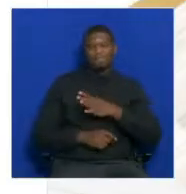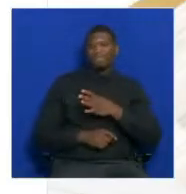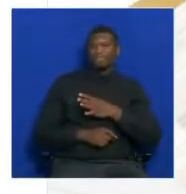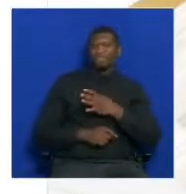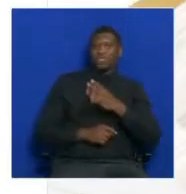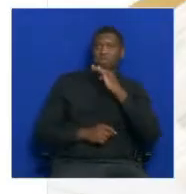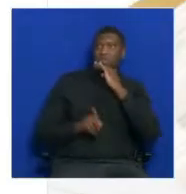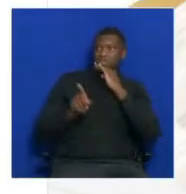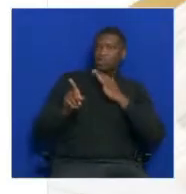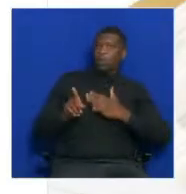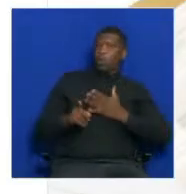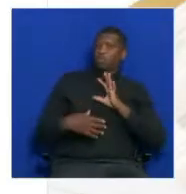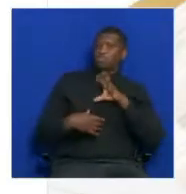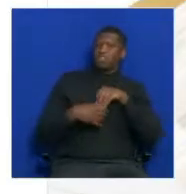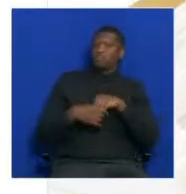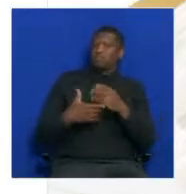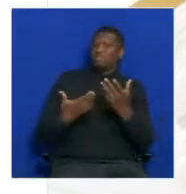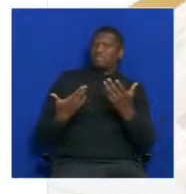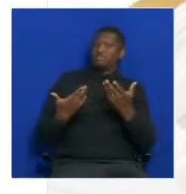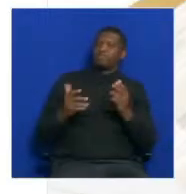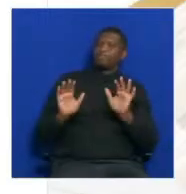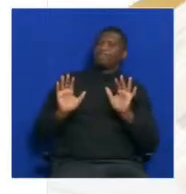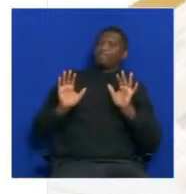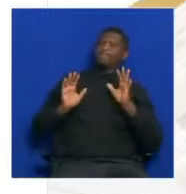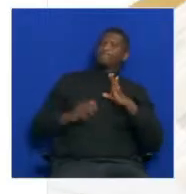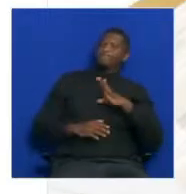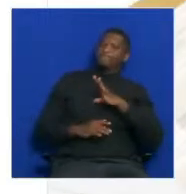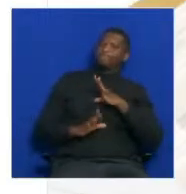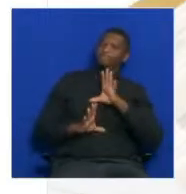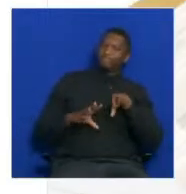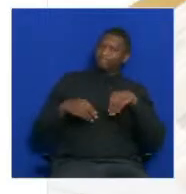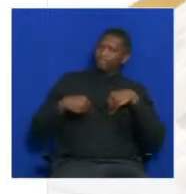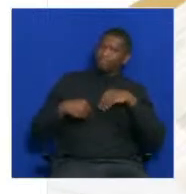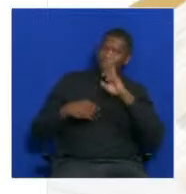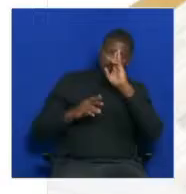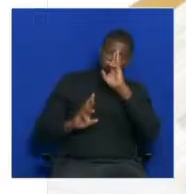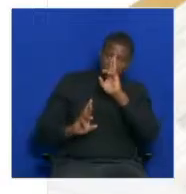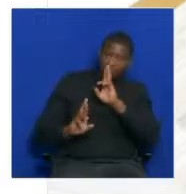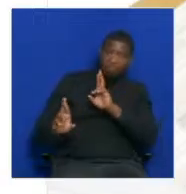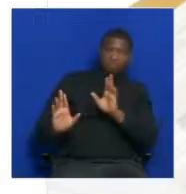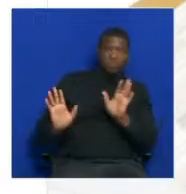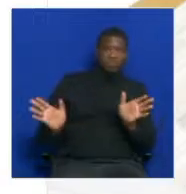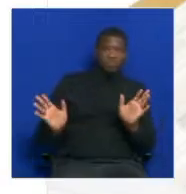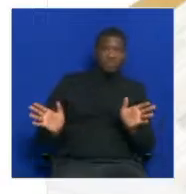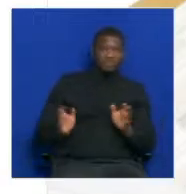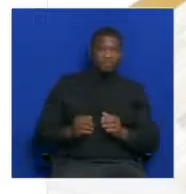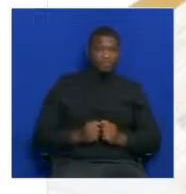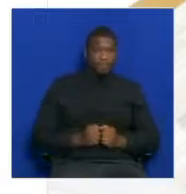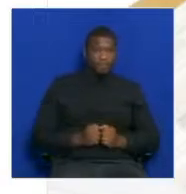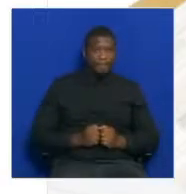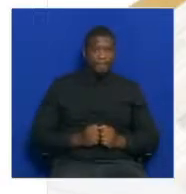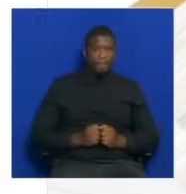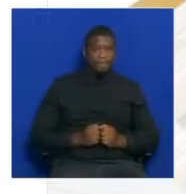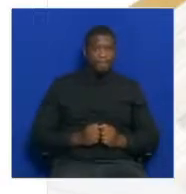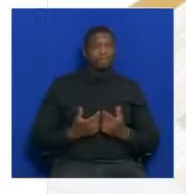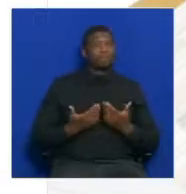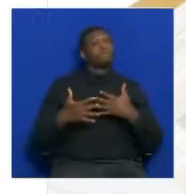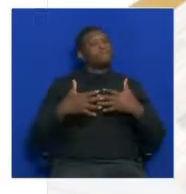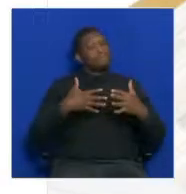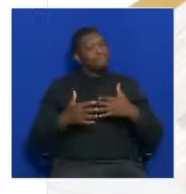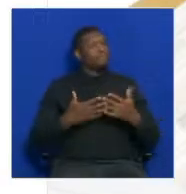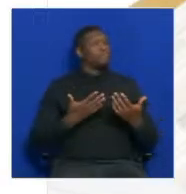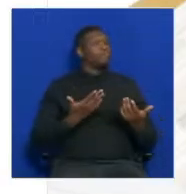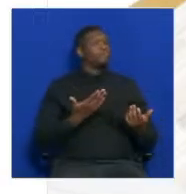she did not want me involved, and I respected that. There is, in any event, a practice at